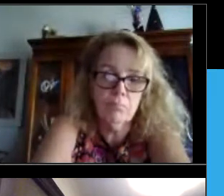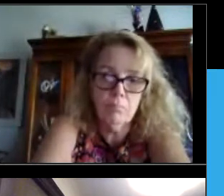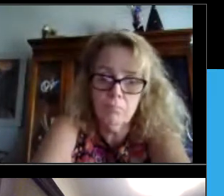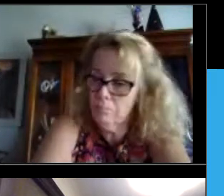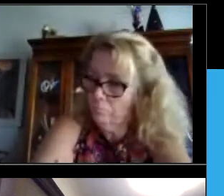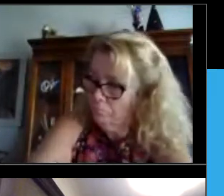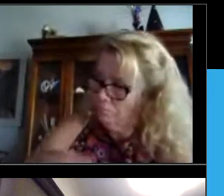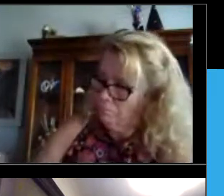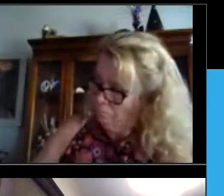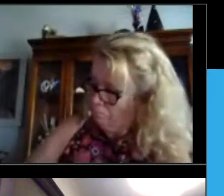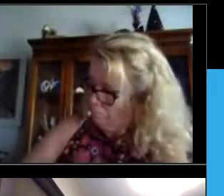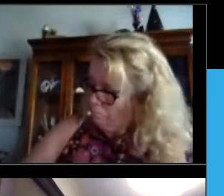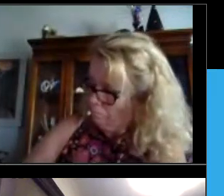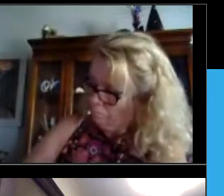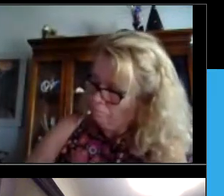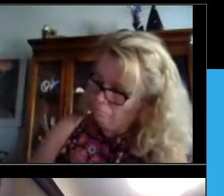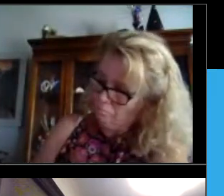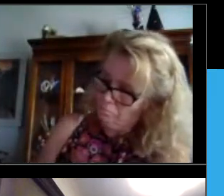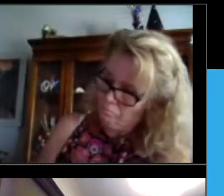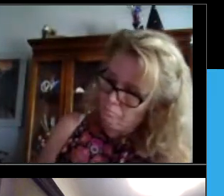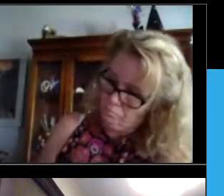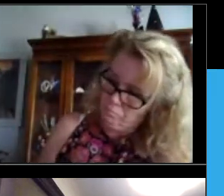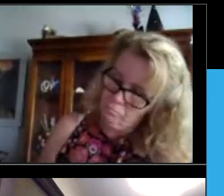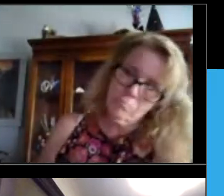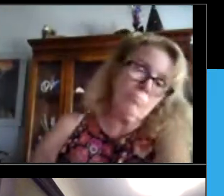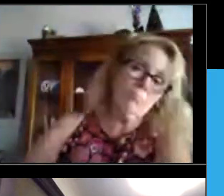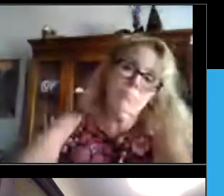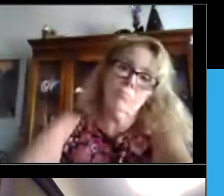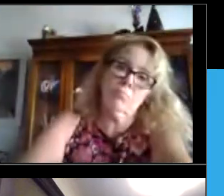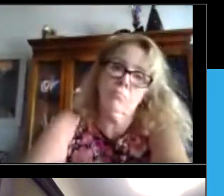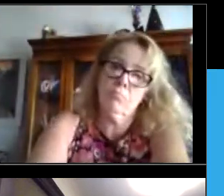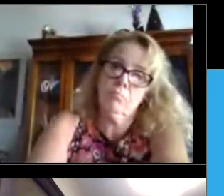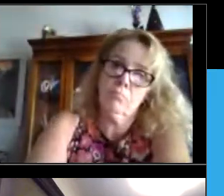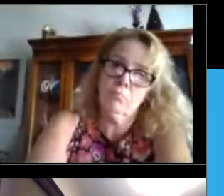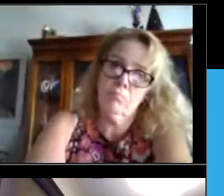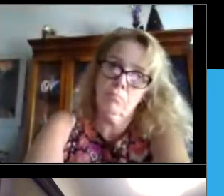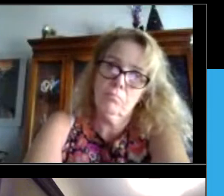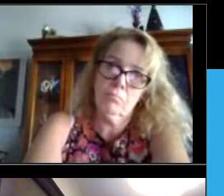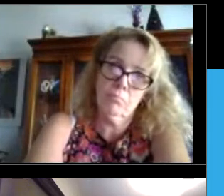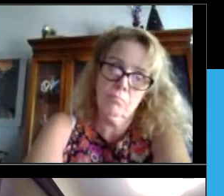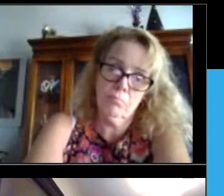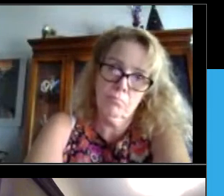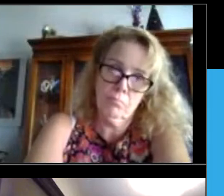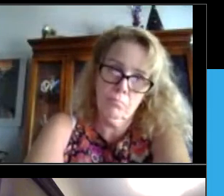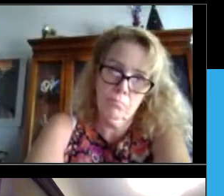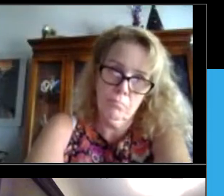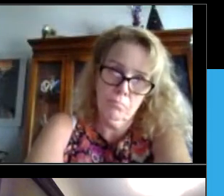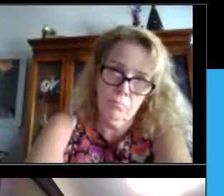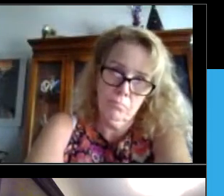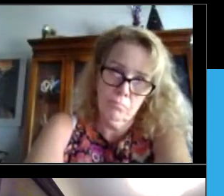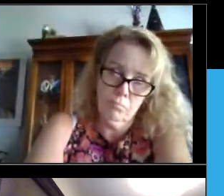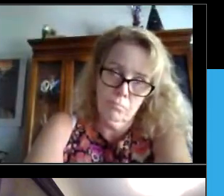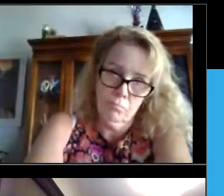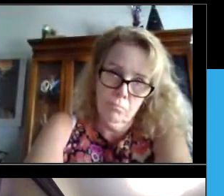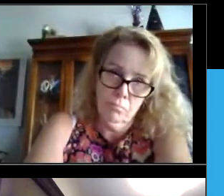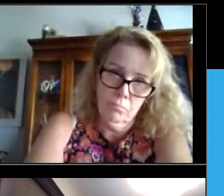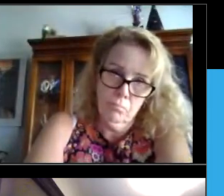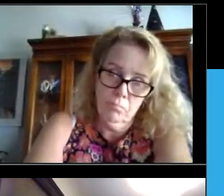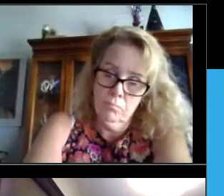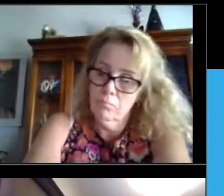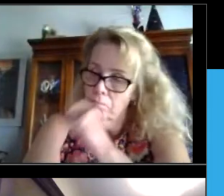from a perspective of, this is a great foundation, and I know staff has been working hard to at